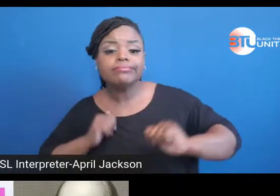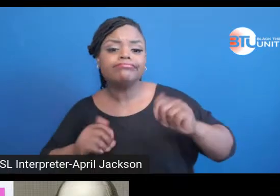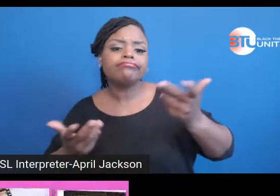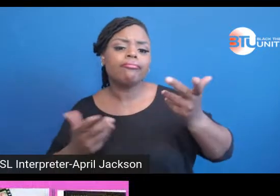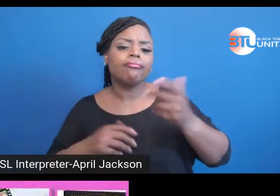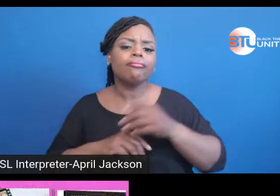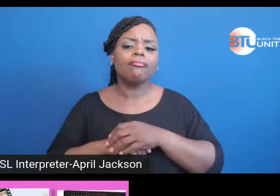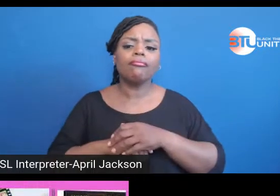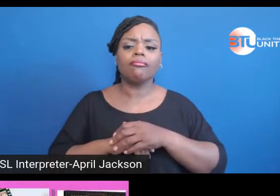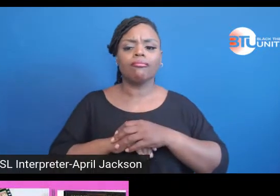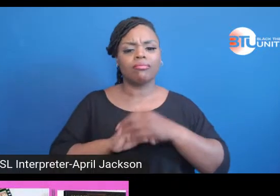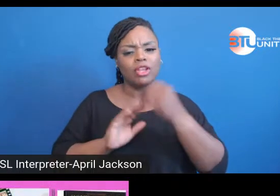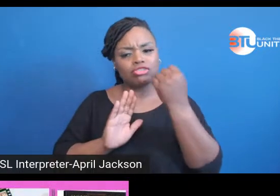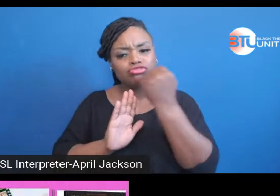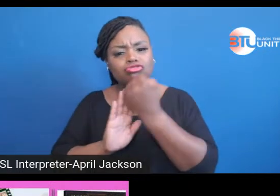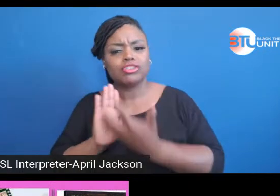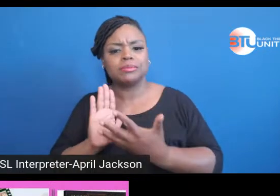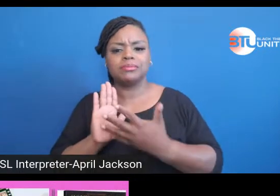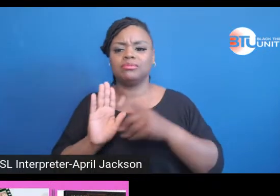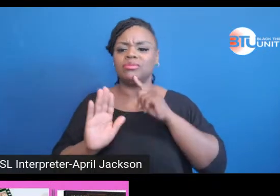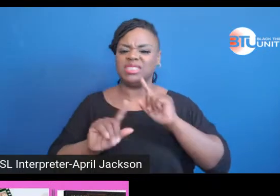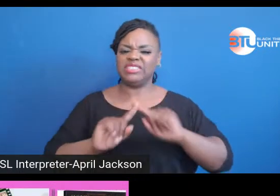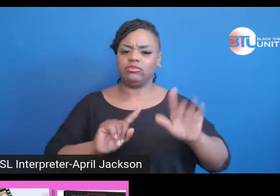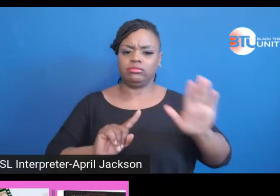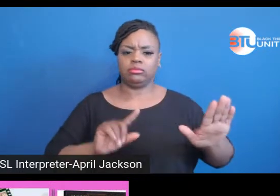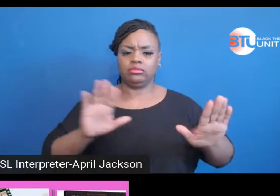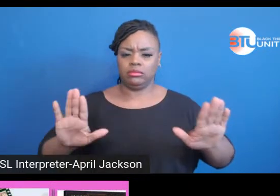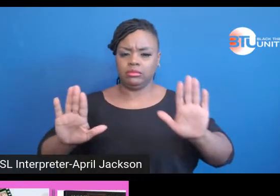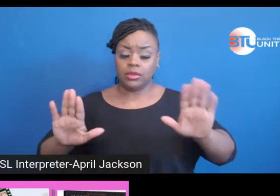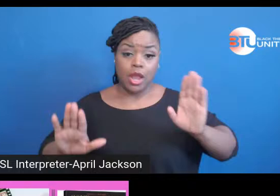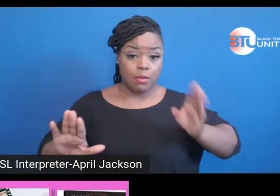In the film world,